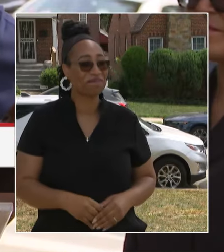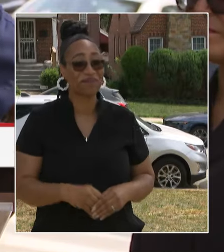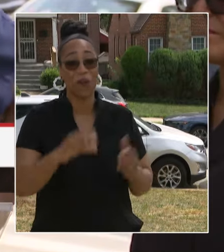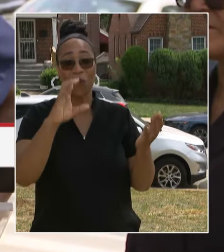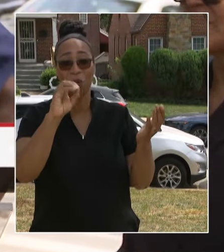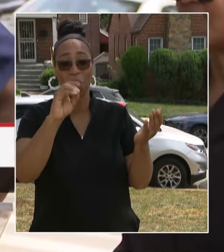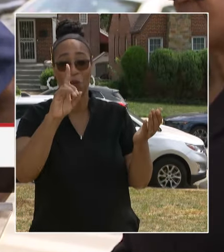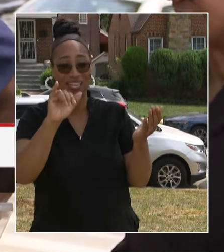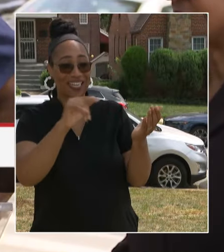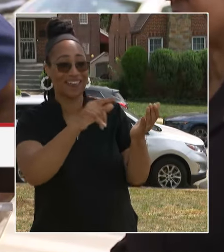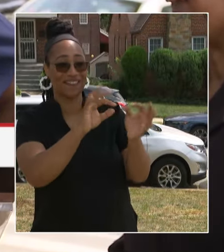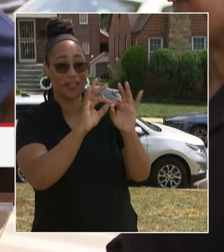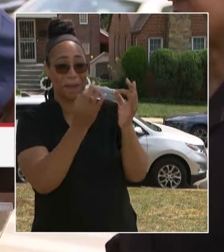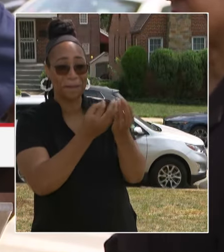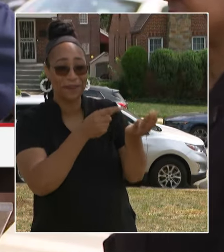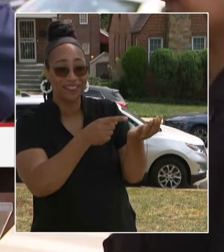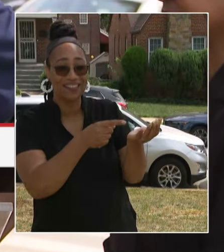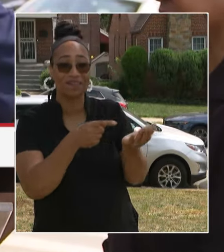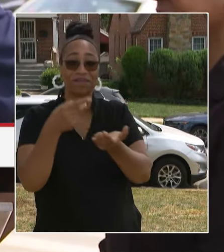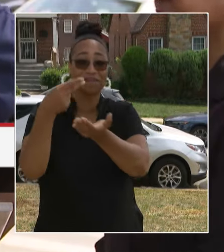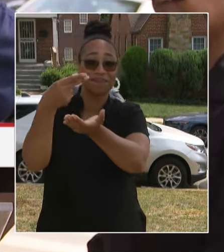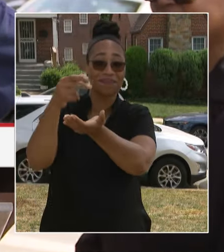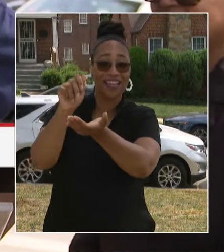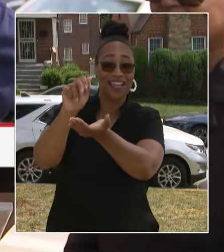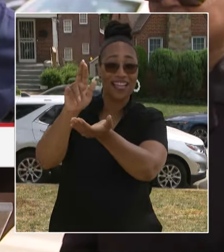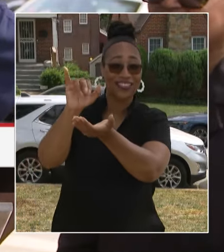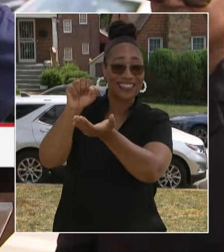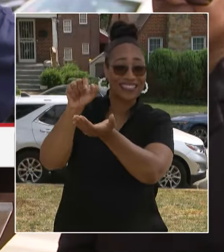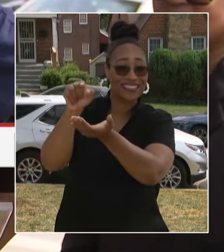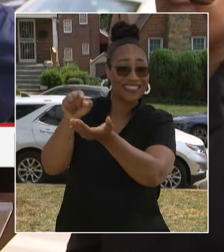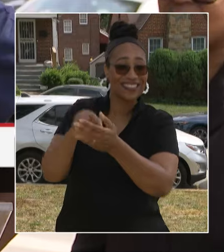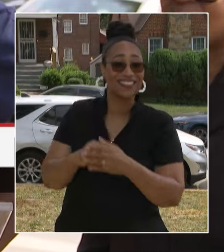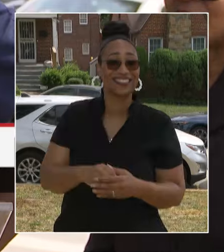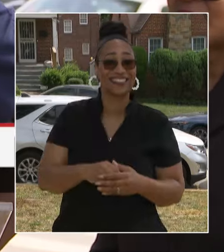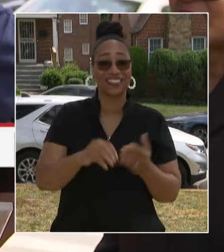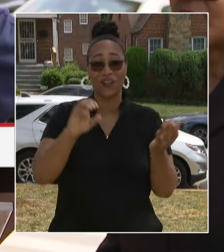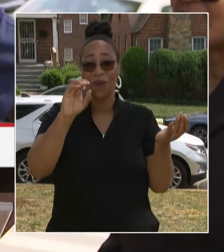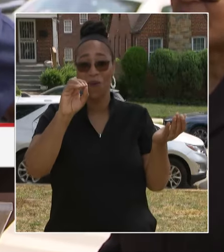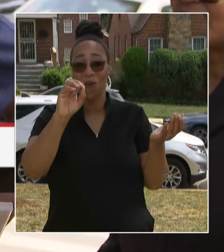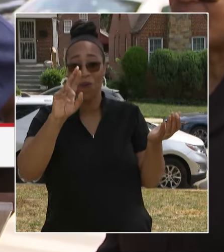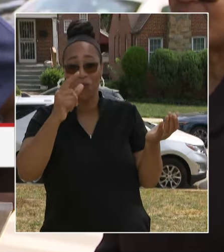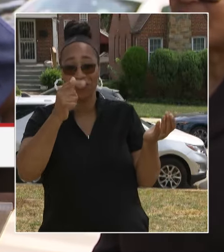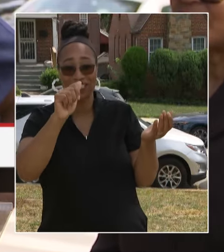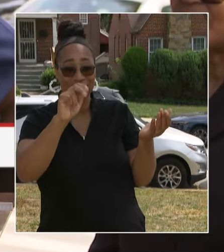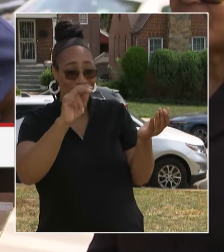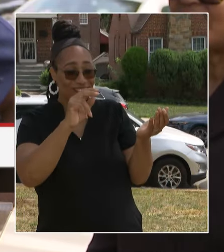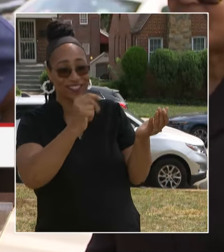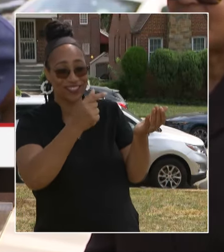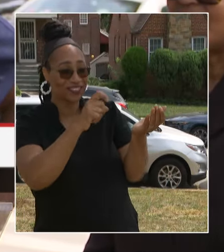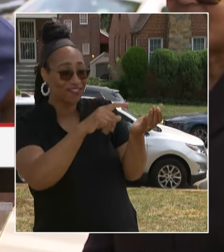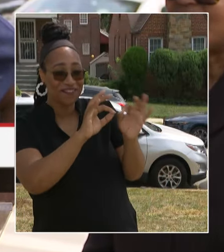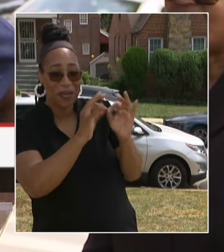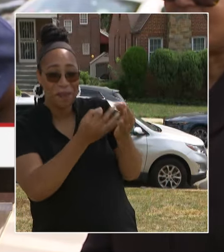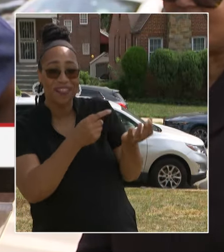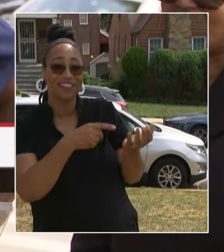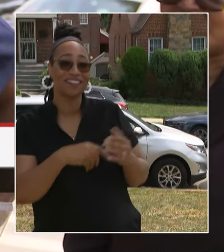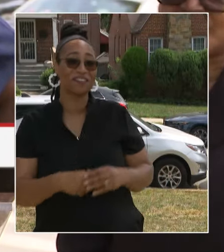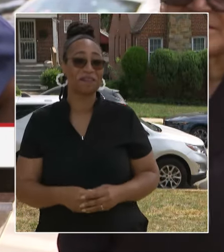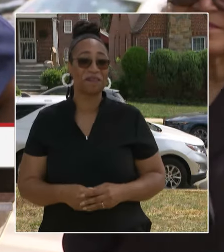at all my mentors, Marshall. I'm looking at people who made me who I